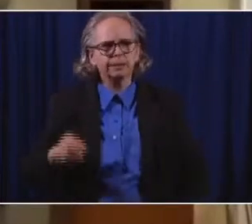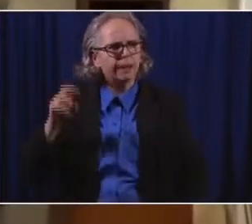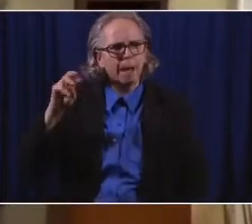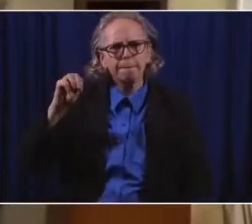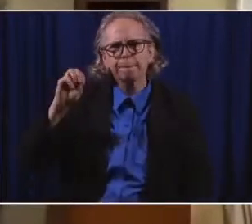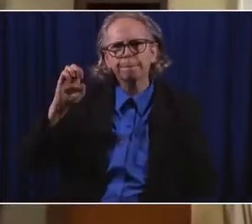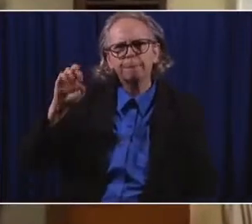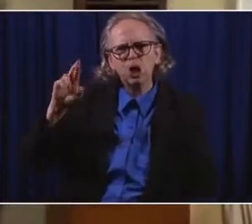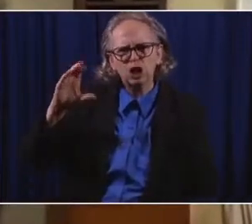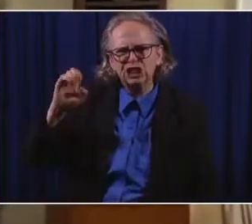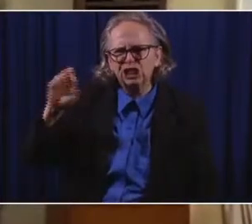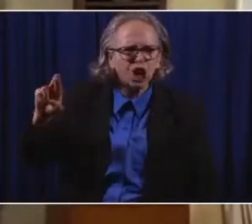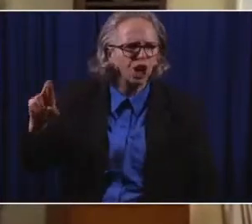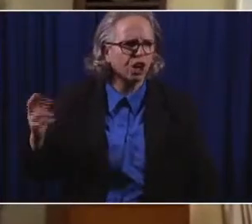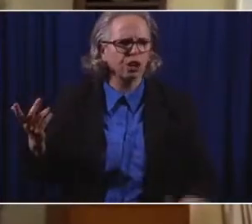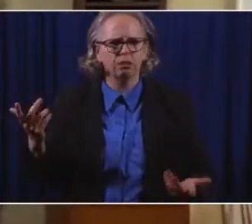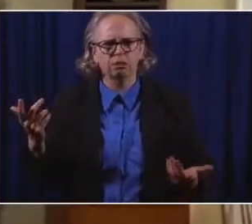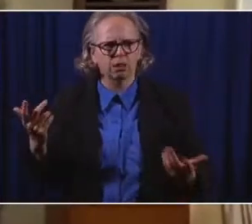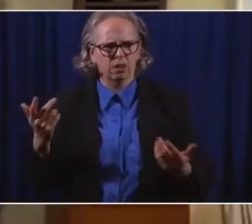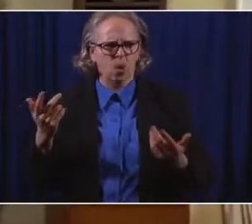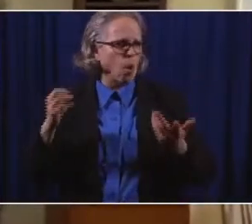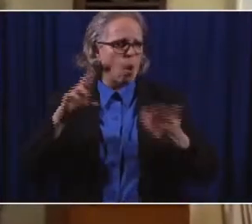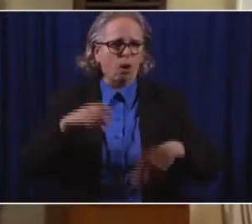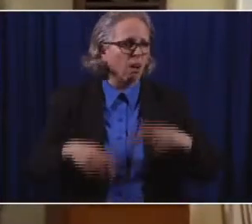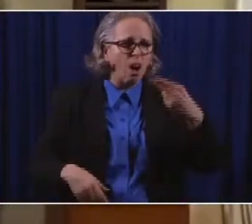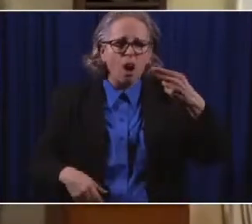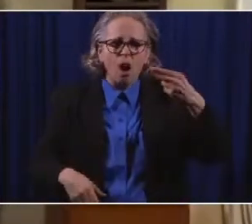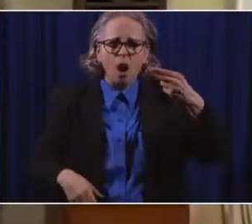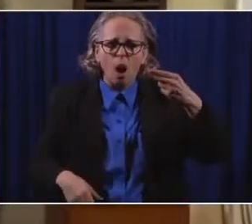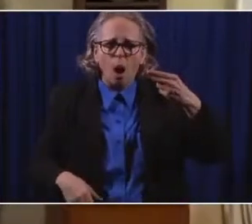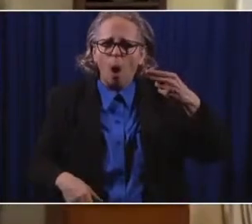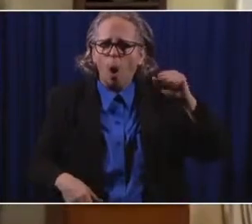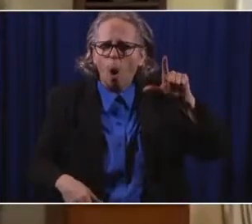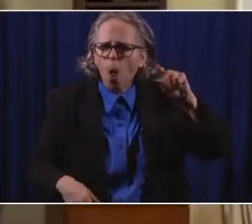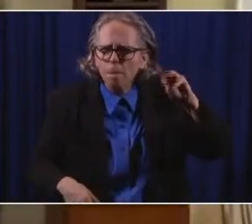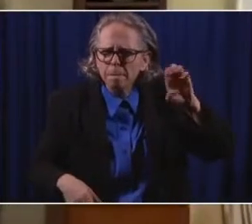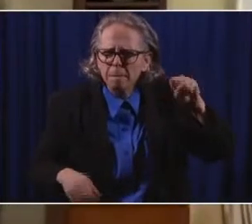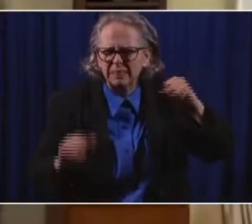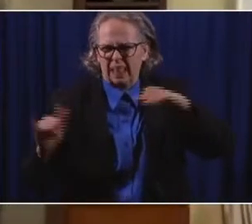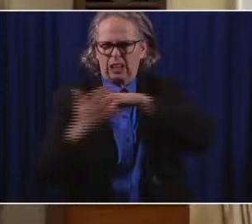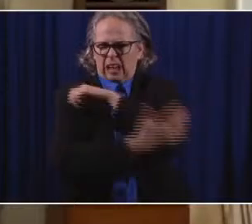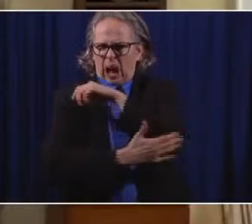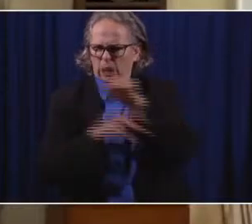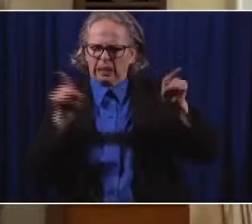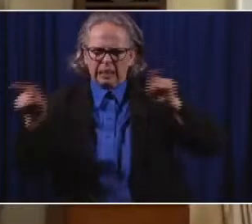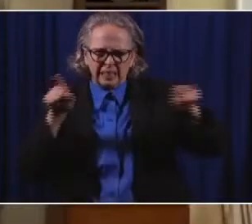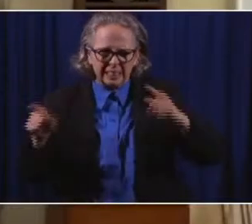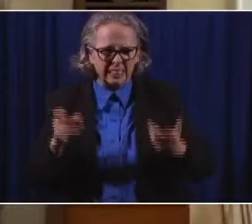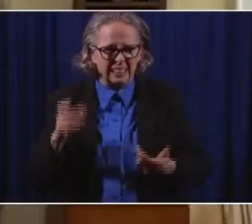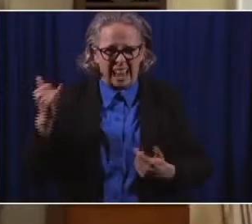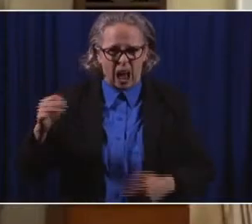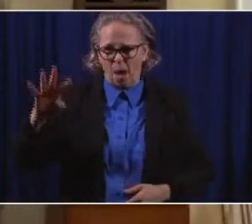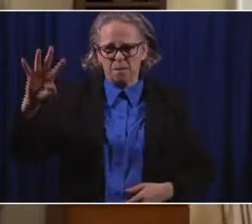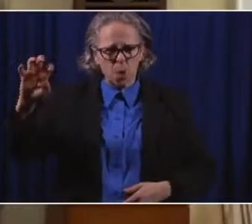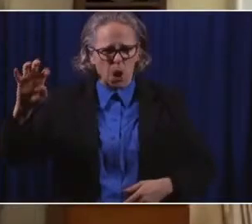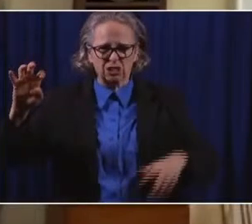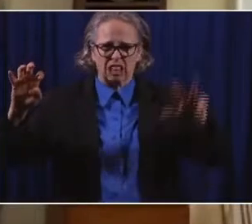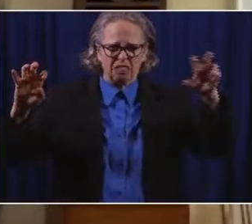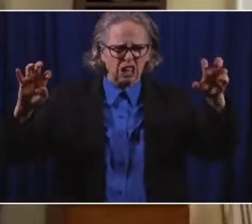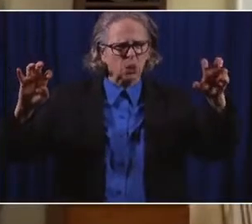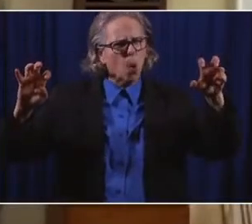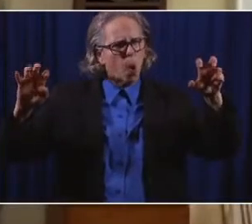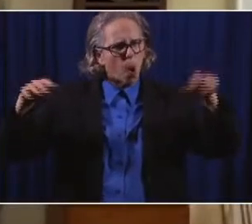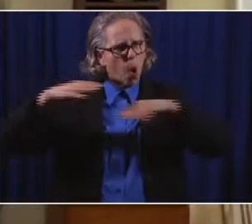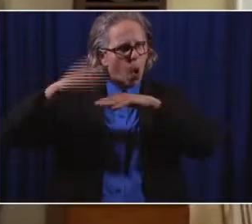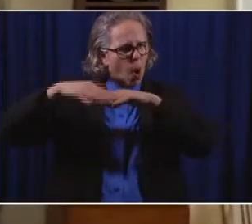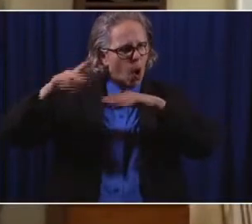at Holmes with 398. Set the goal to knock it down 100. Set a goal to knock it down 200. Whatever